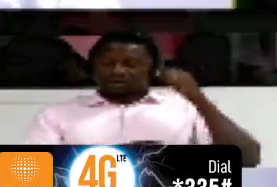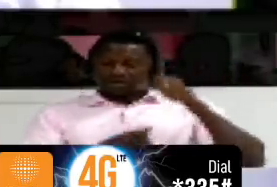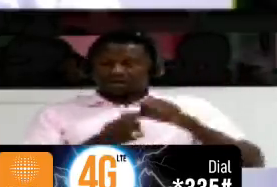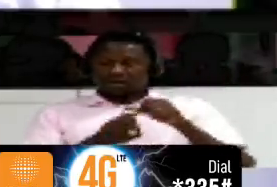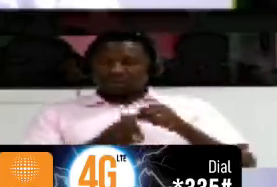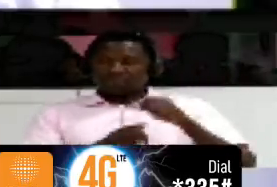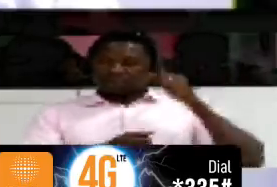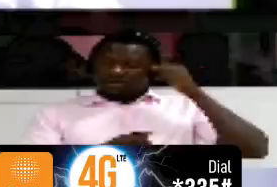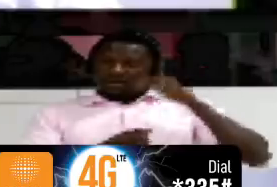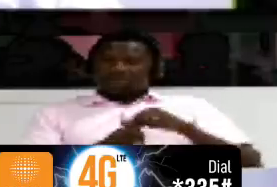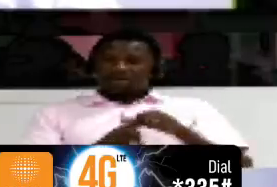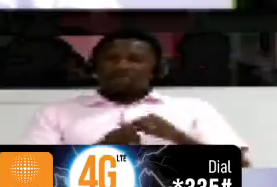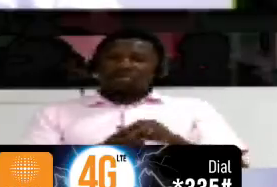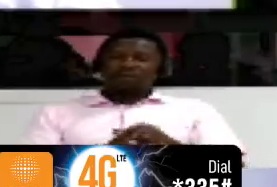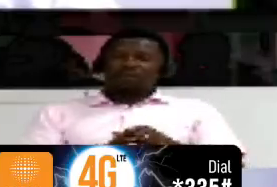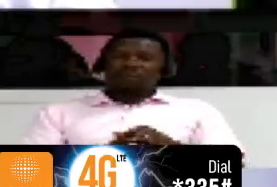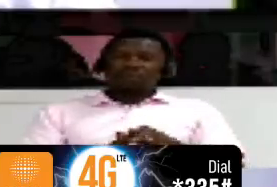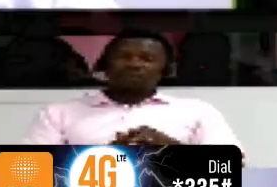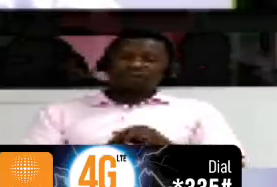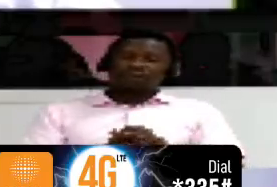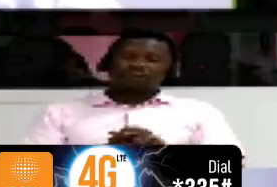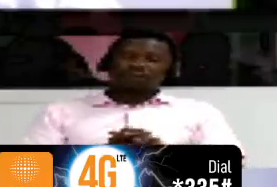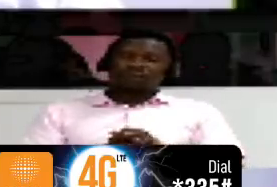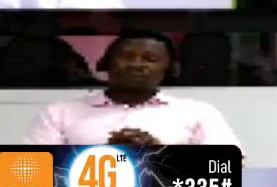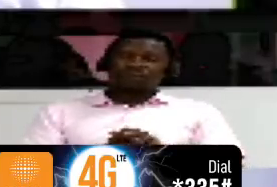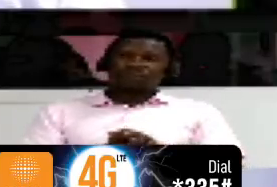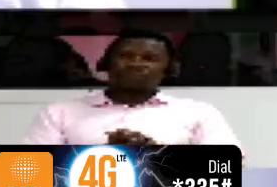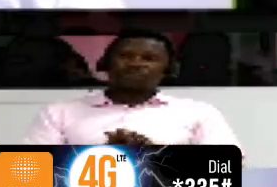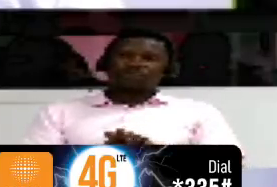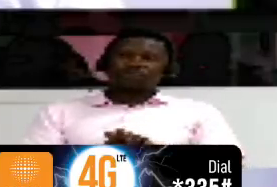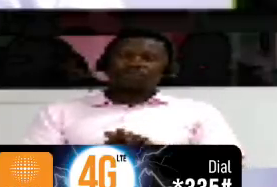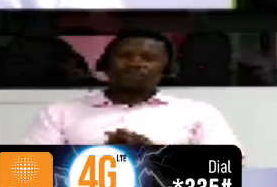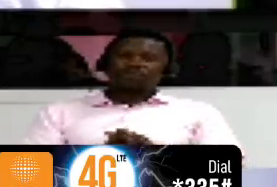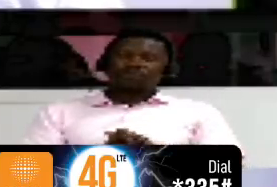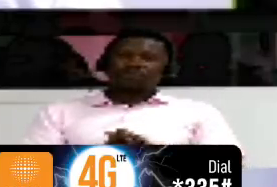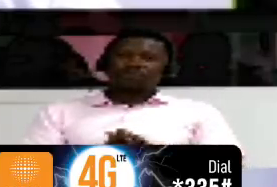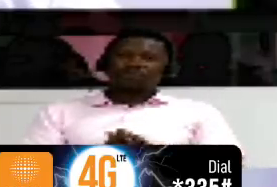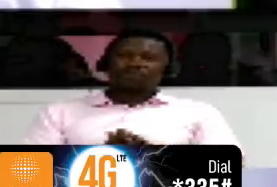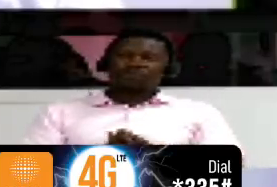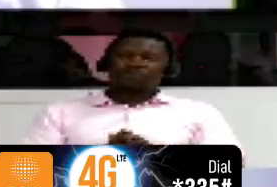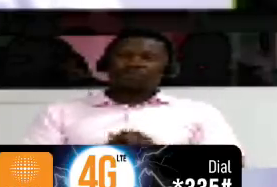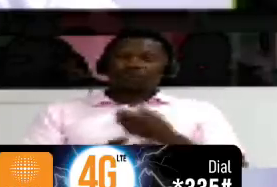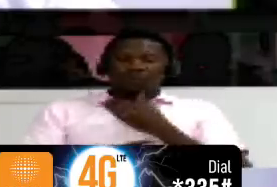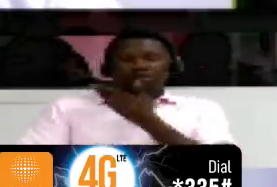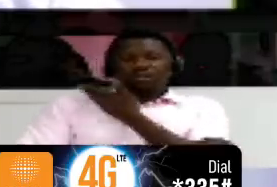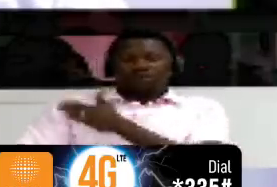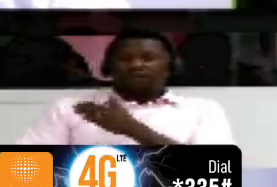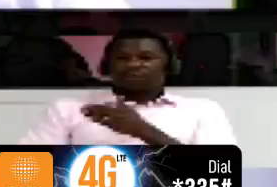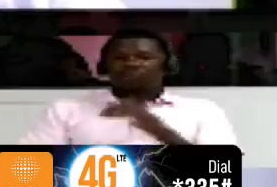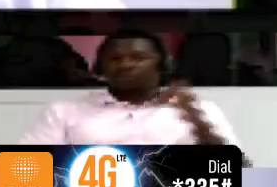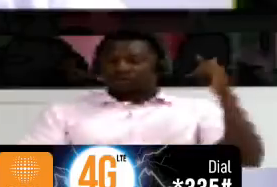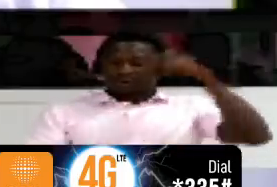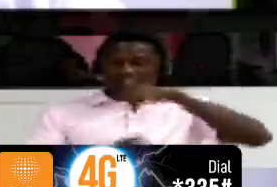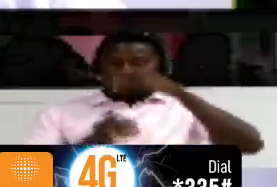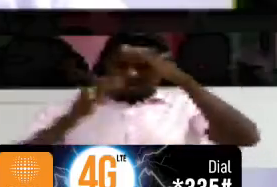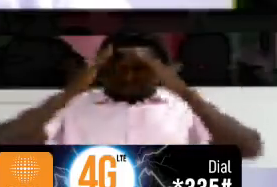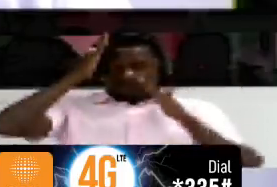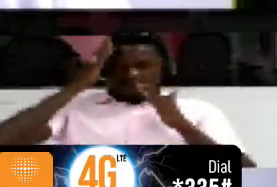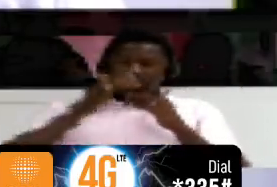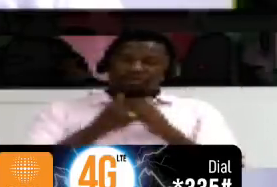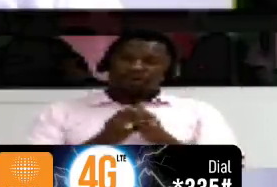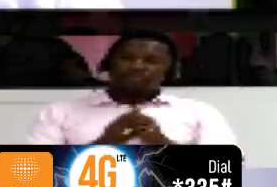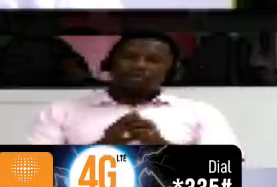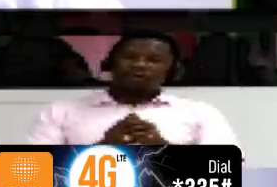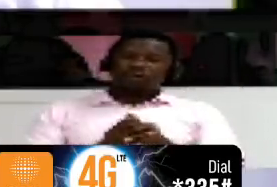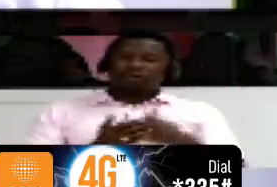Yom al-Ashura. It falls on the Yom al-Ashura day. We left Yundum Barracks. We arrived